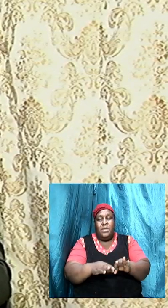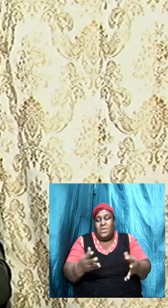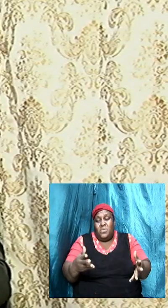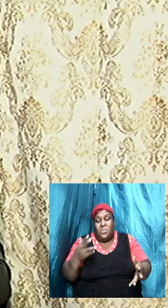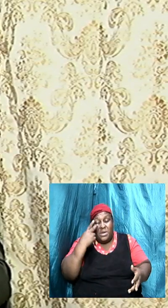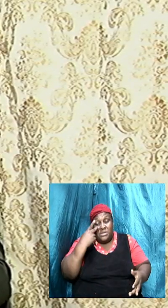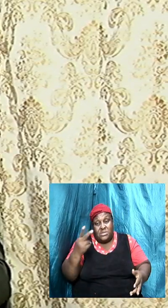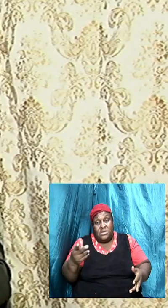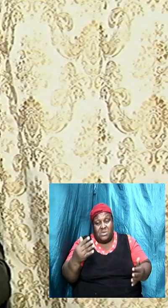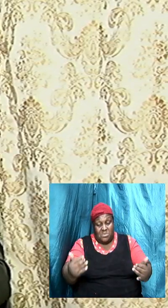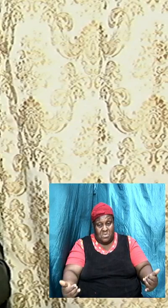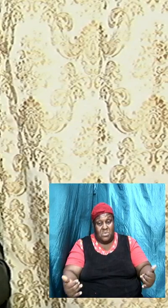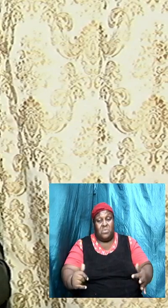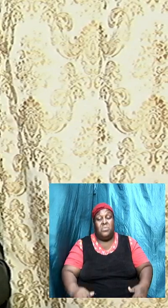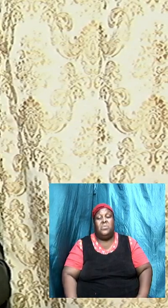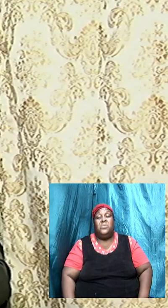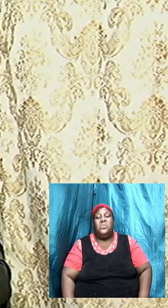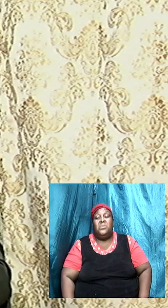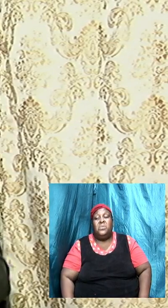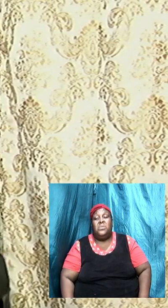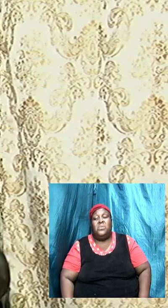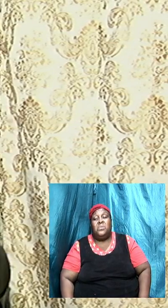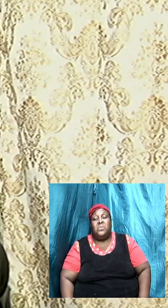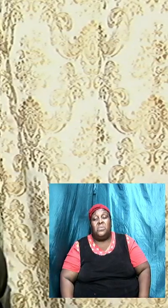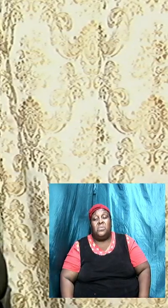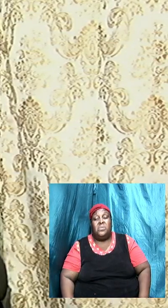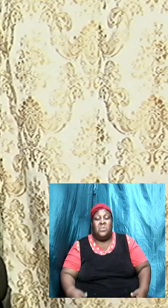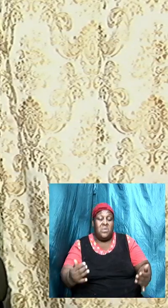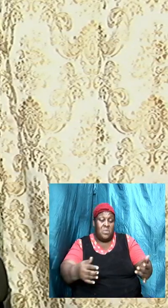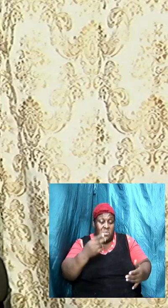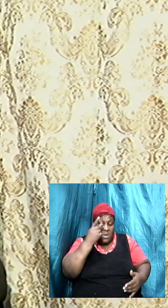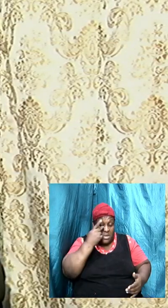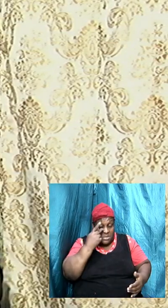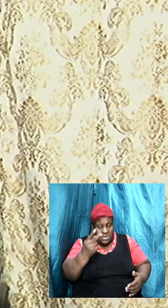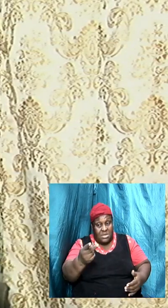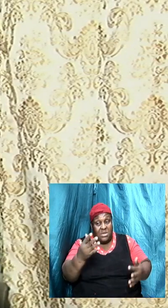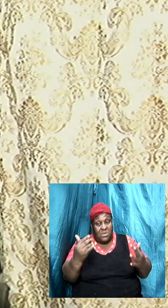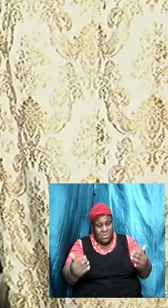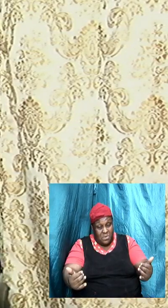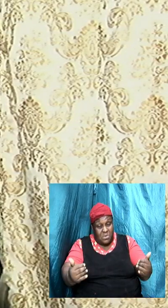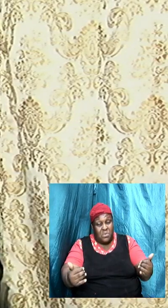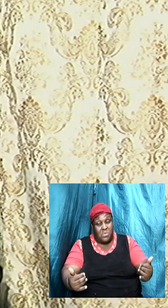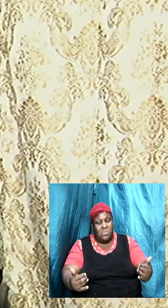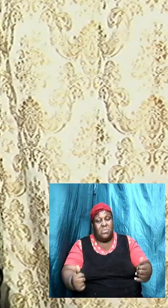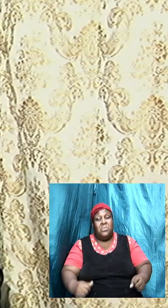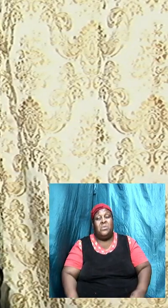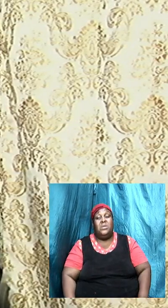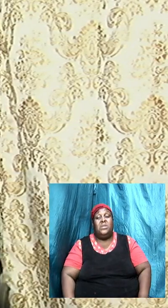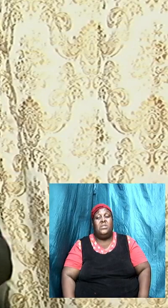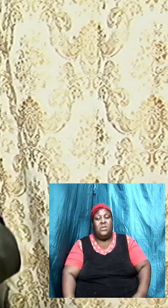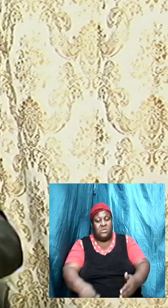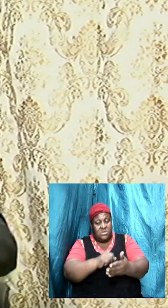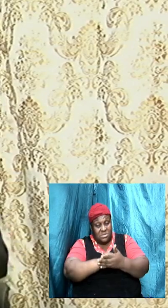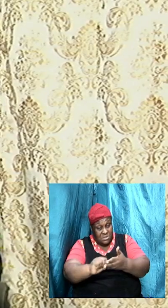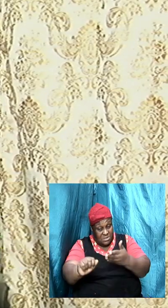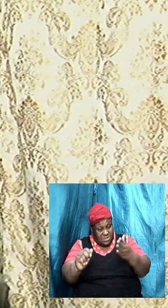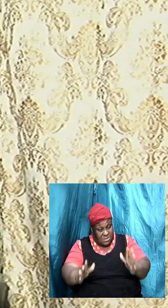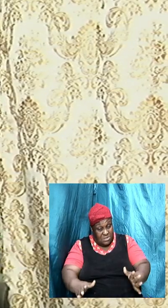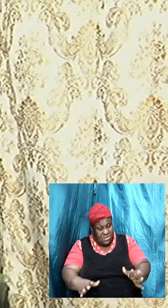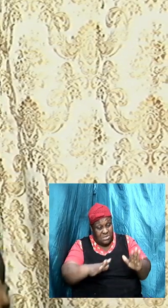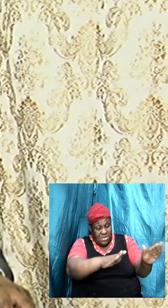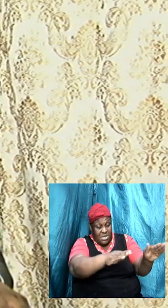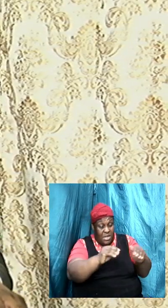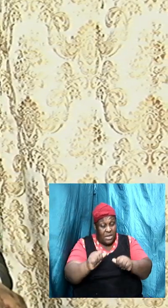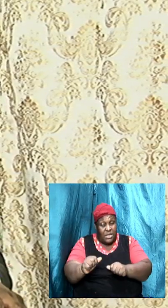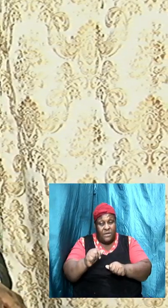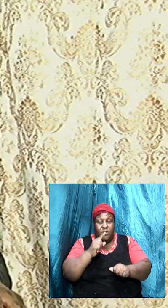seeing nowadays, and I don't want to jump ahead of myself, but what we are seeing nowadays is that saints are leaving